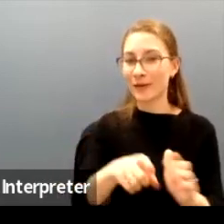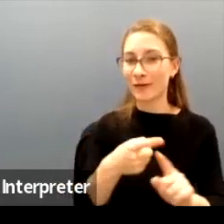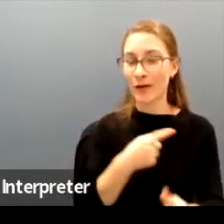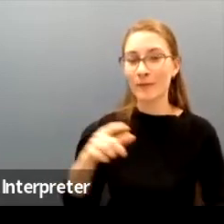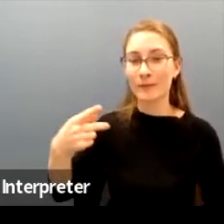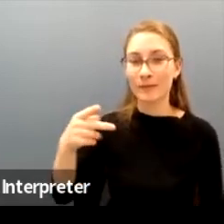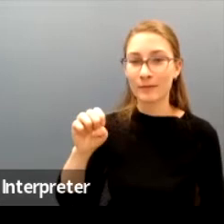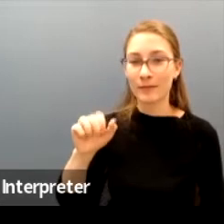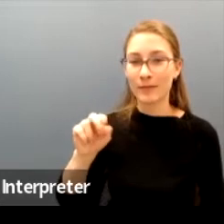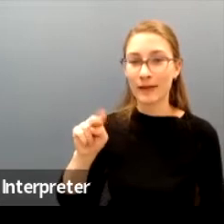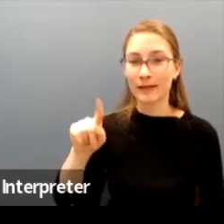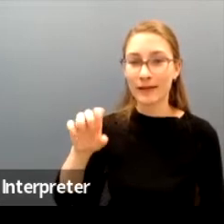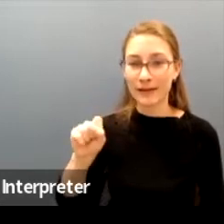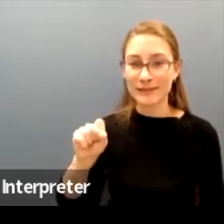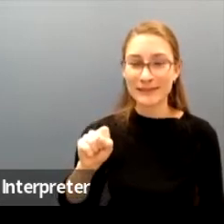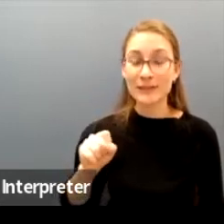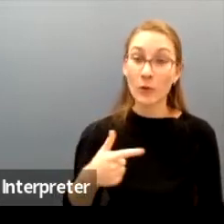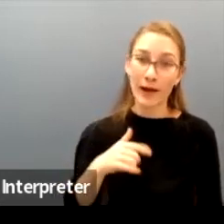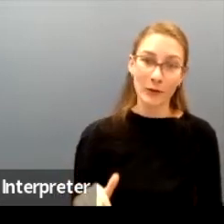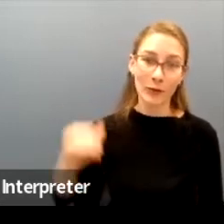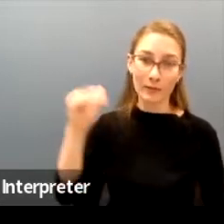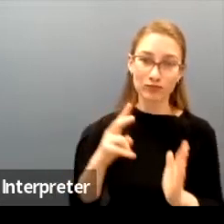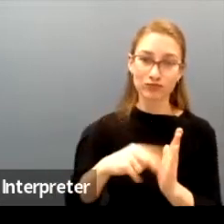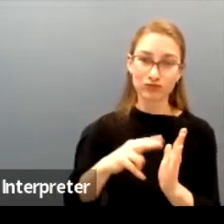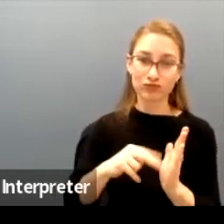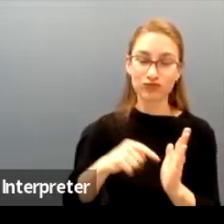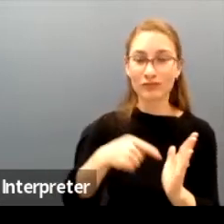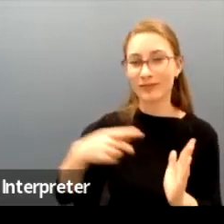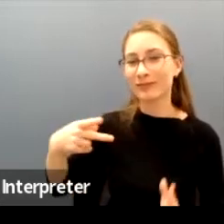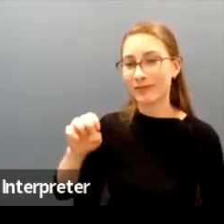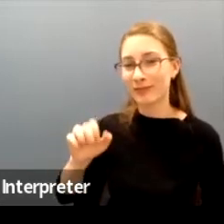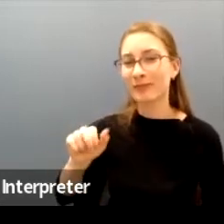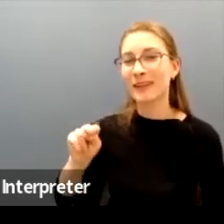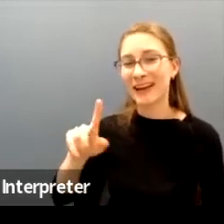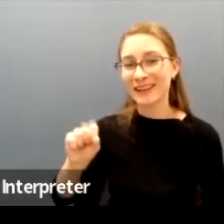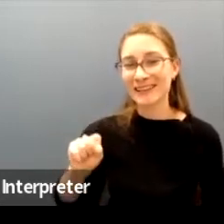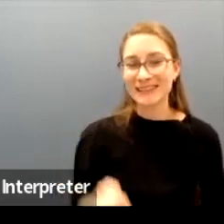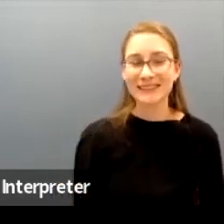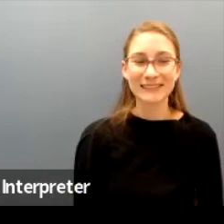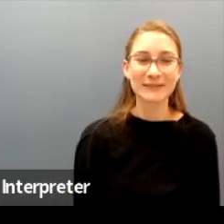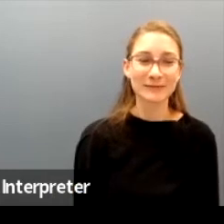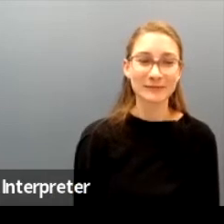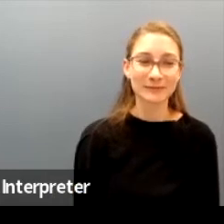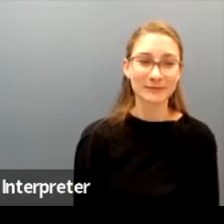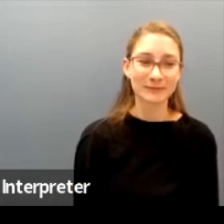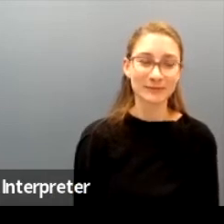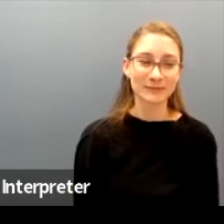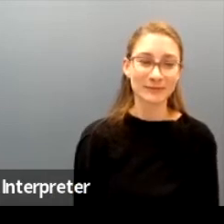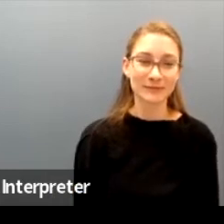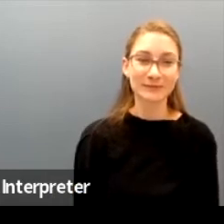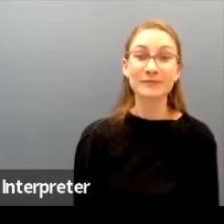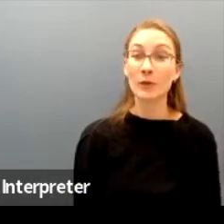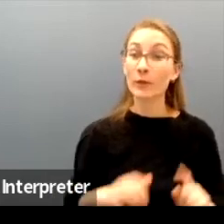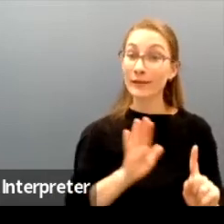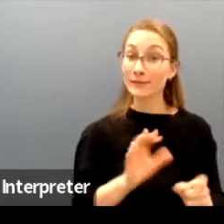comics. Not sure if anyone's familiar with them, but I grew up reading the Peanuts, so I thought Snoopy would be a great case study to work on. So what are Snoopy's